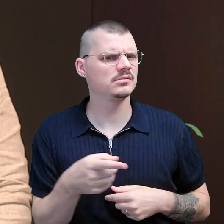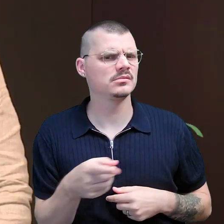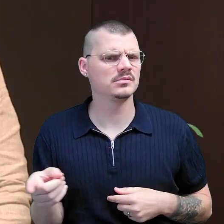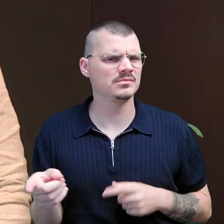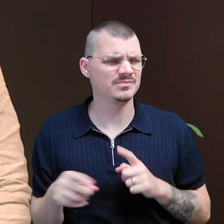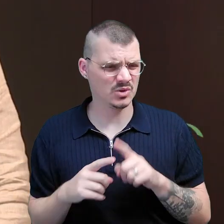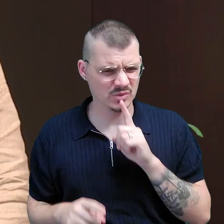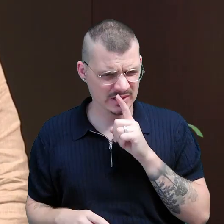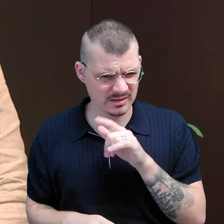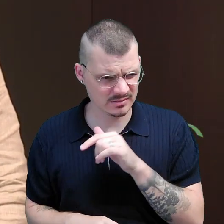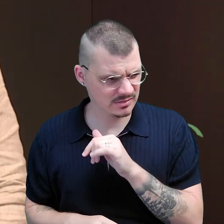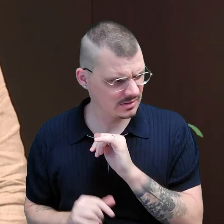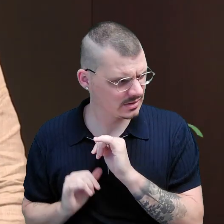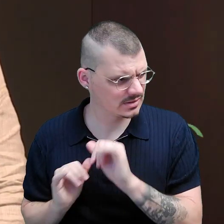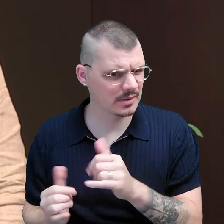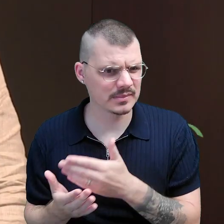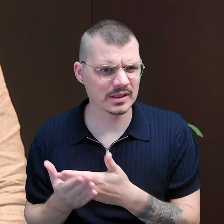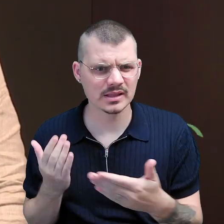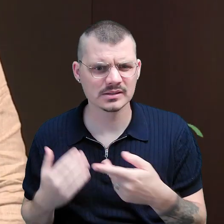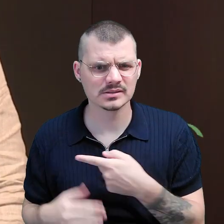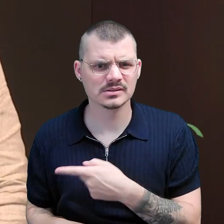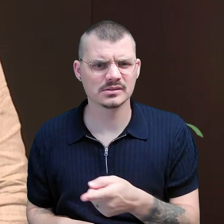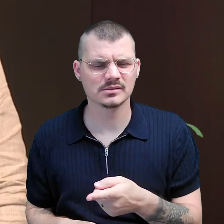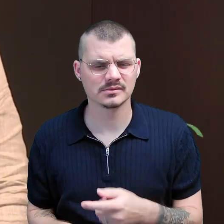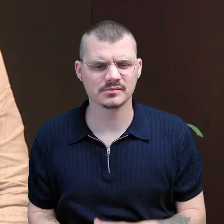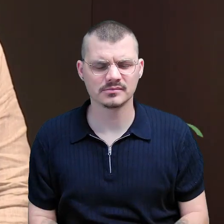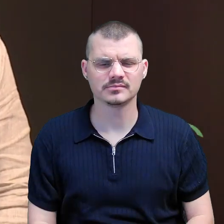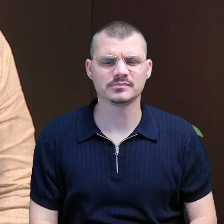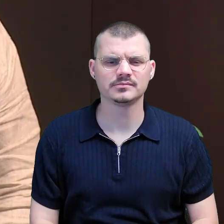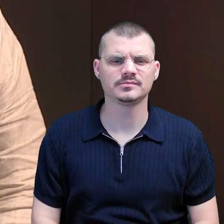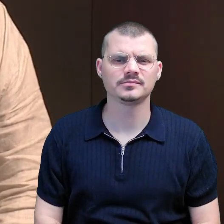you? When it's the exact same stuff.